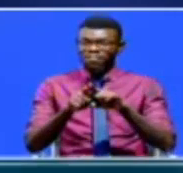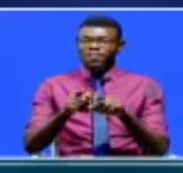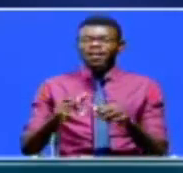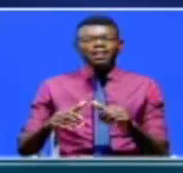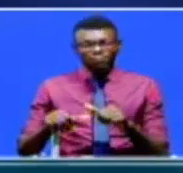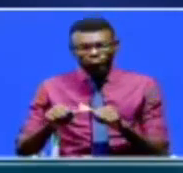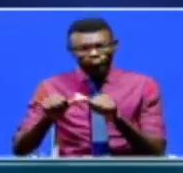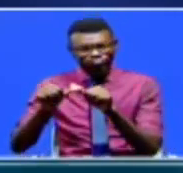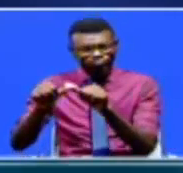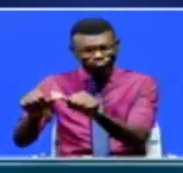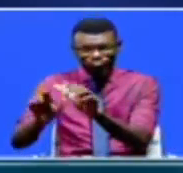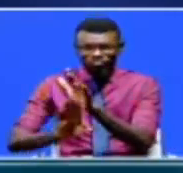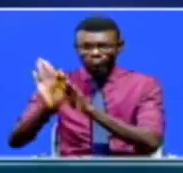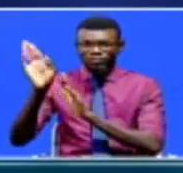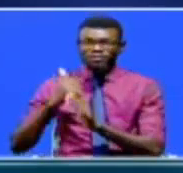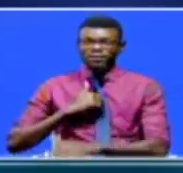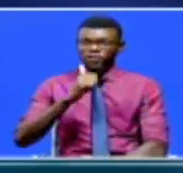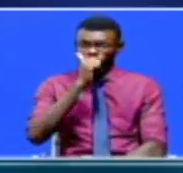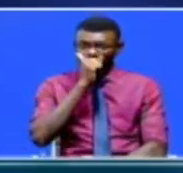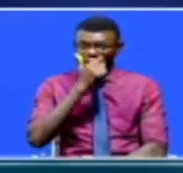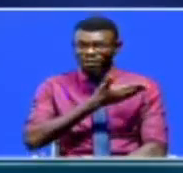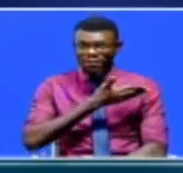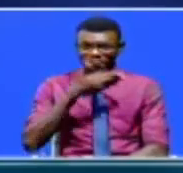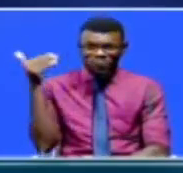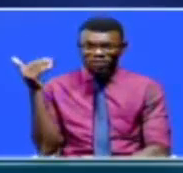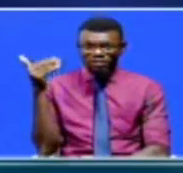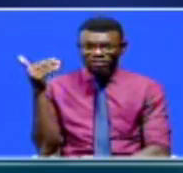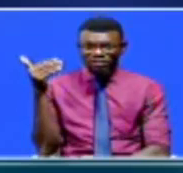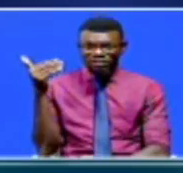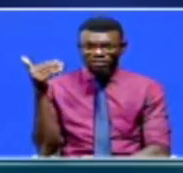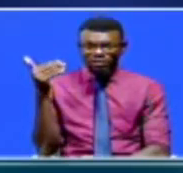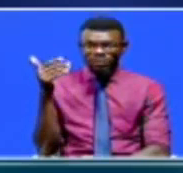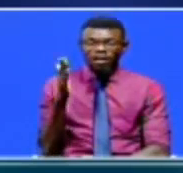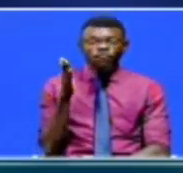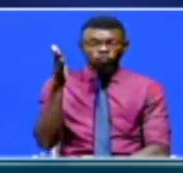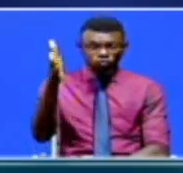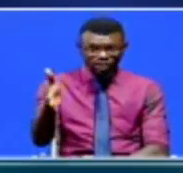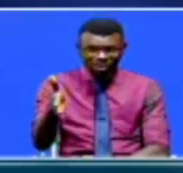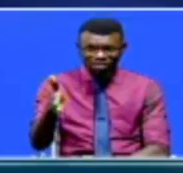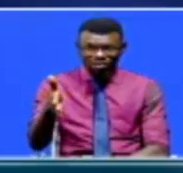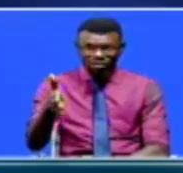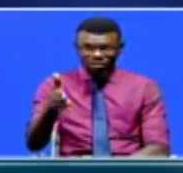seas. And I wish you the very best in